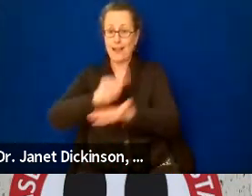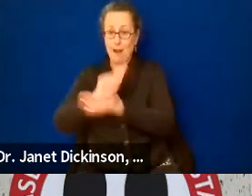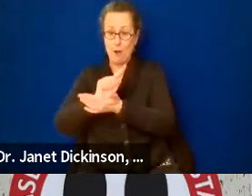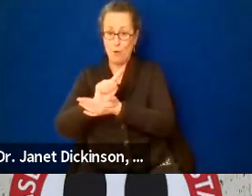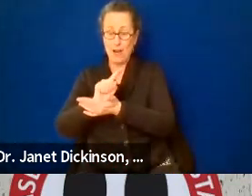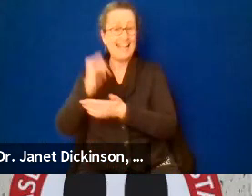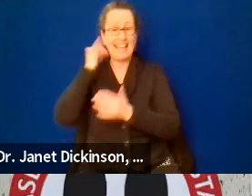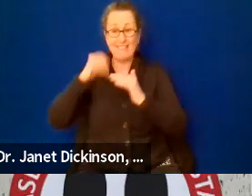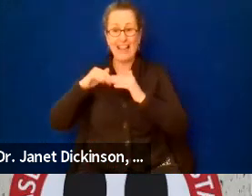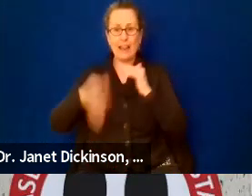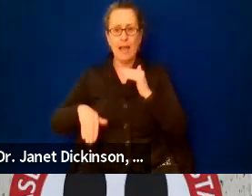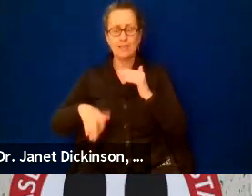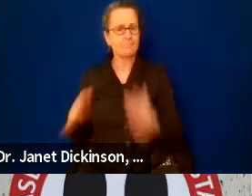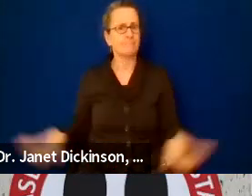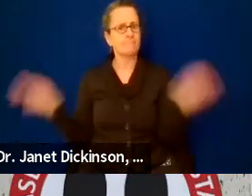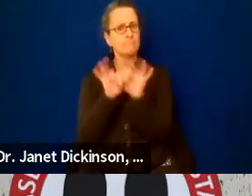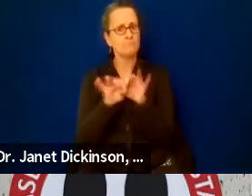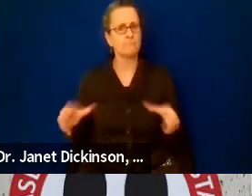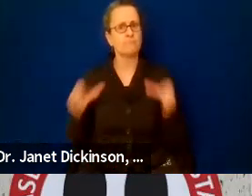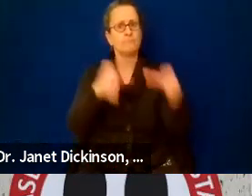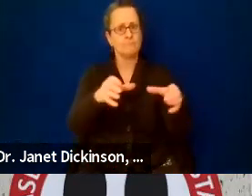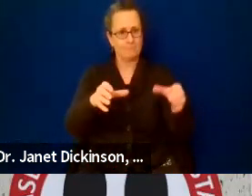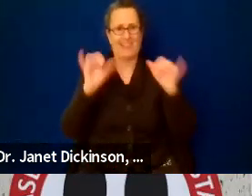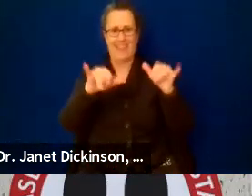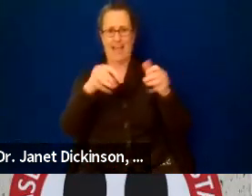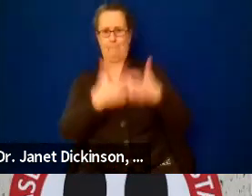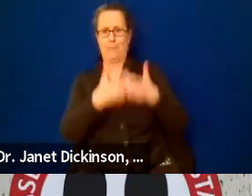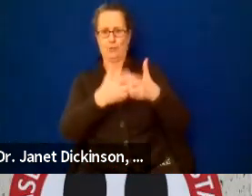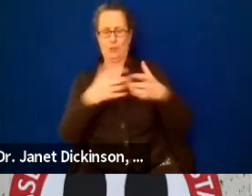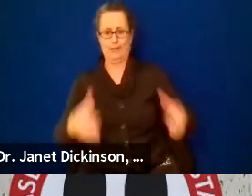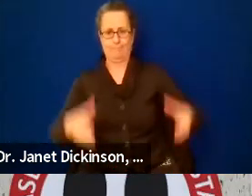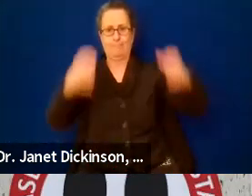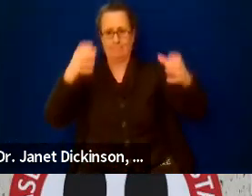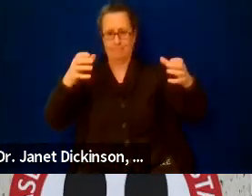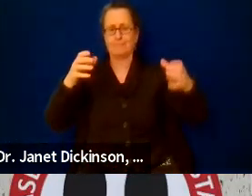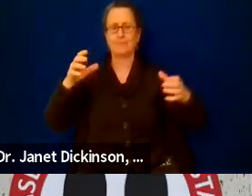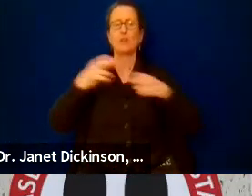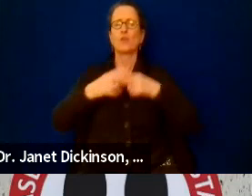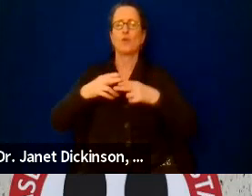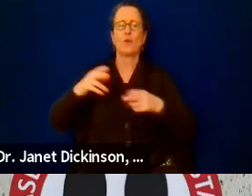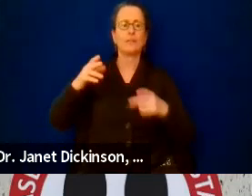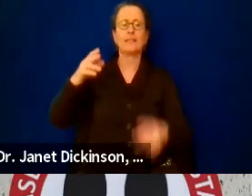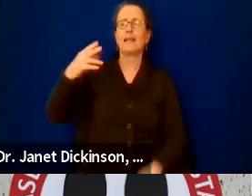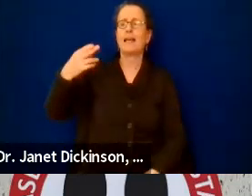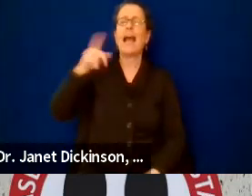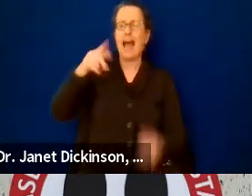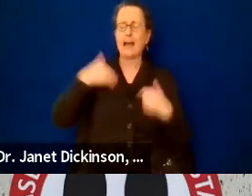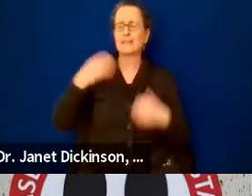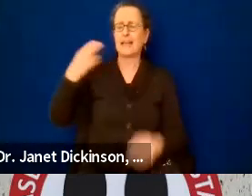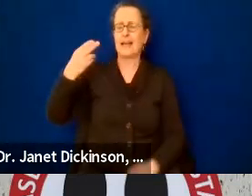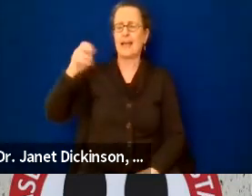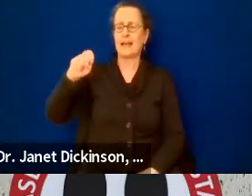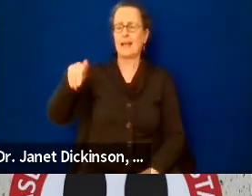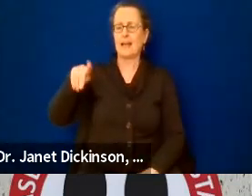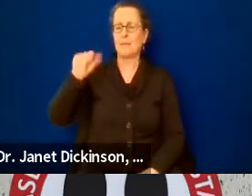filters in them so that they are able to filter out anything that is airborne and capture it so that it